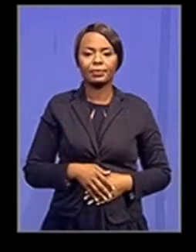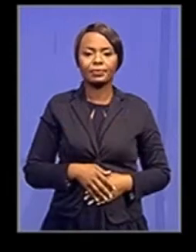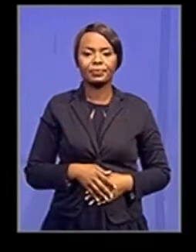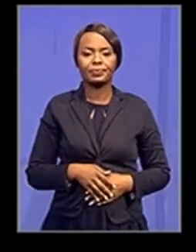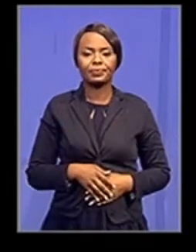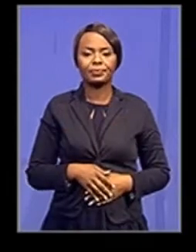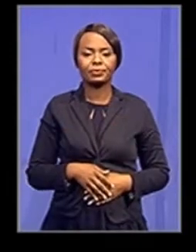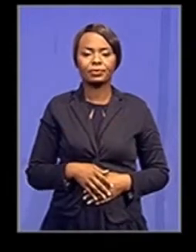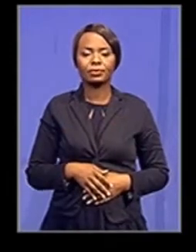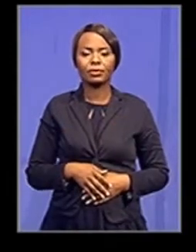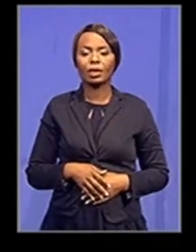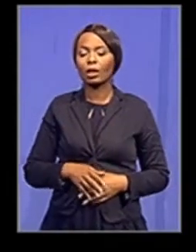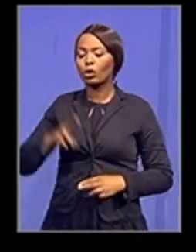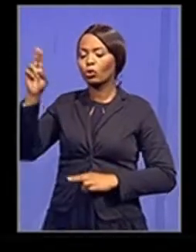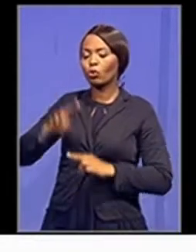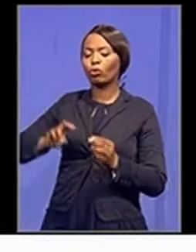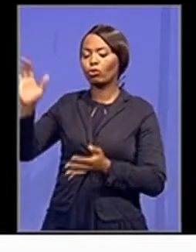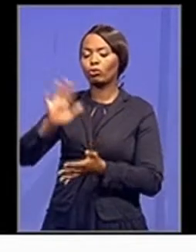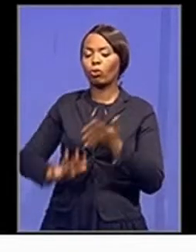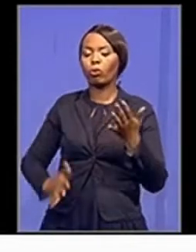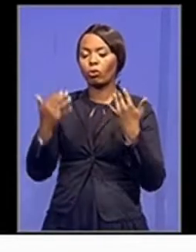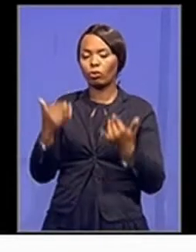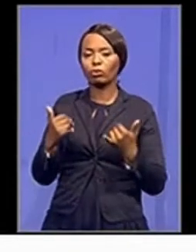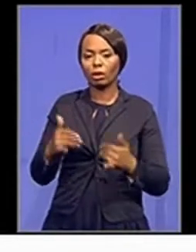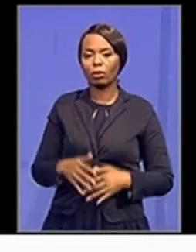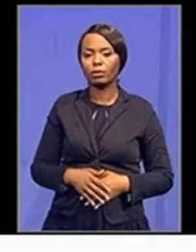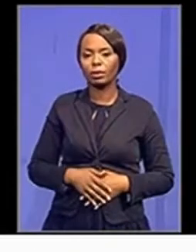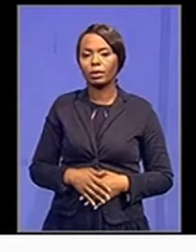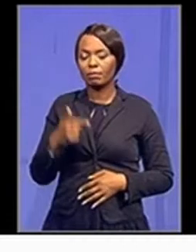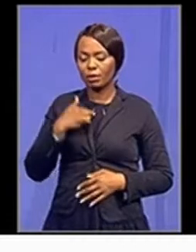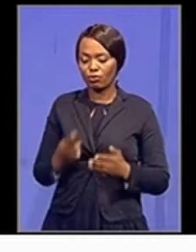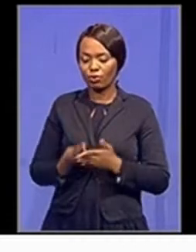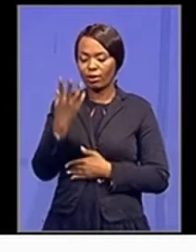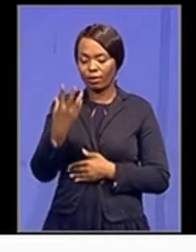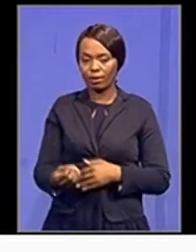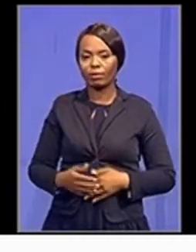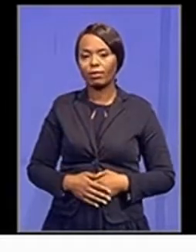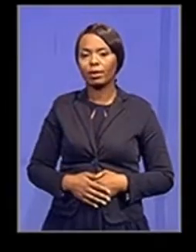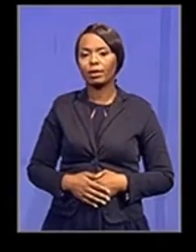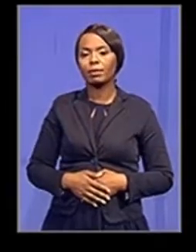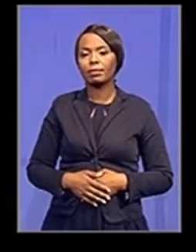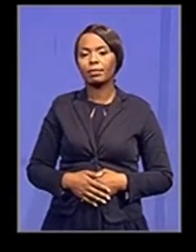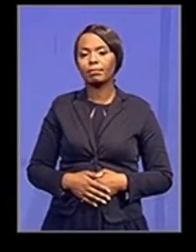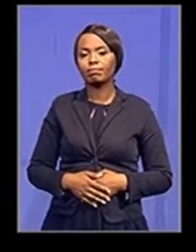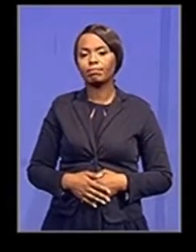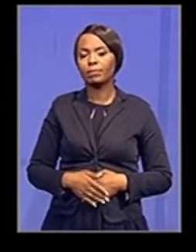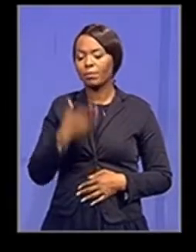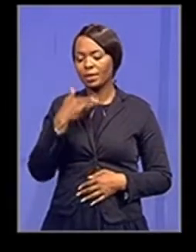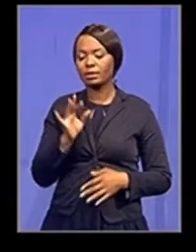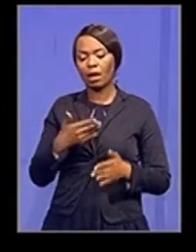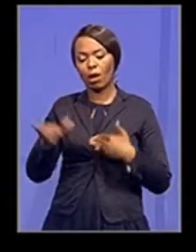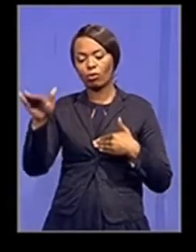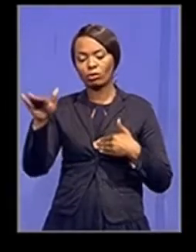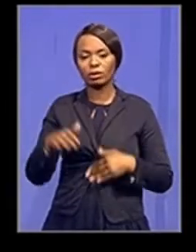Let's cut the whole story short. Yes. We've got the right of admission. I don't condone this in my mall, so you can look for me. Kopano e simolotse